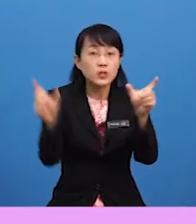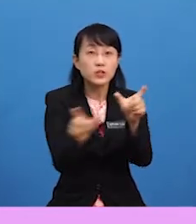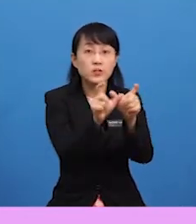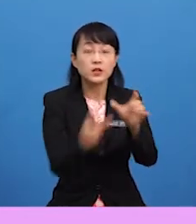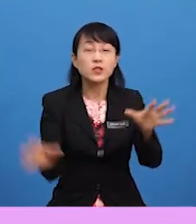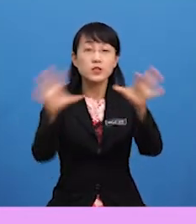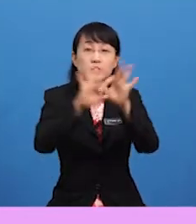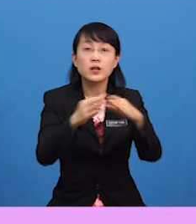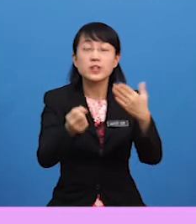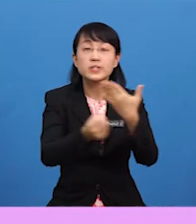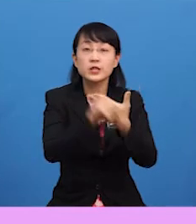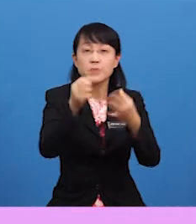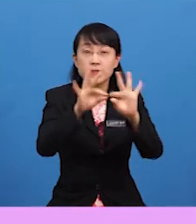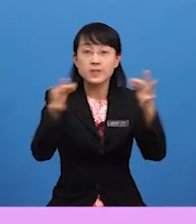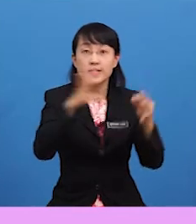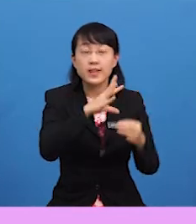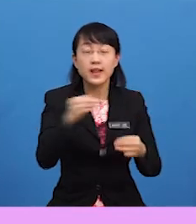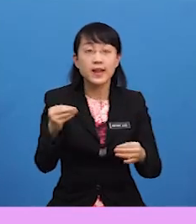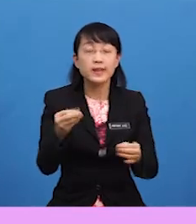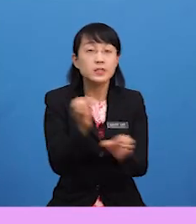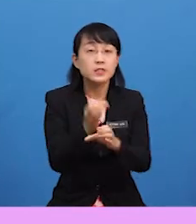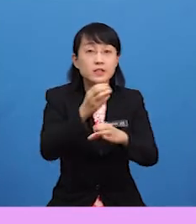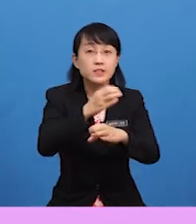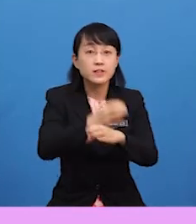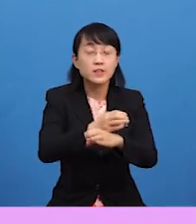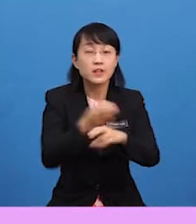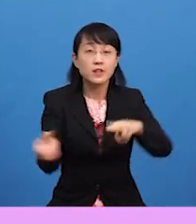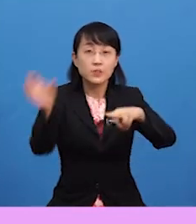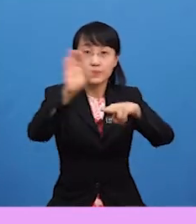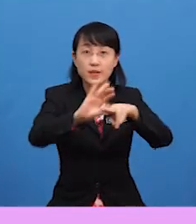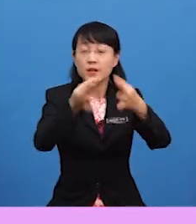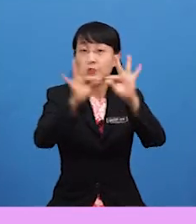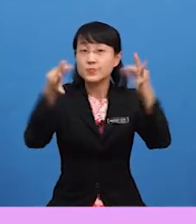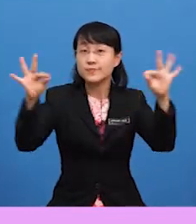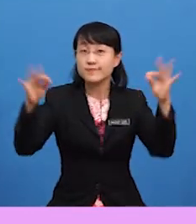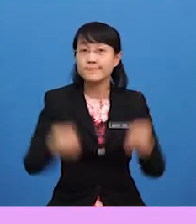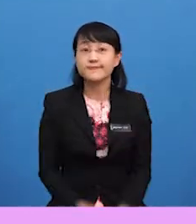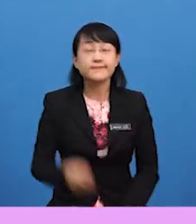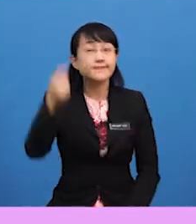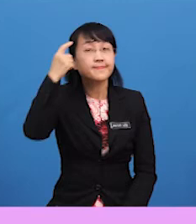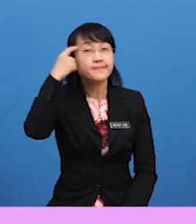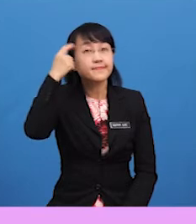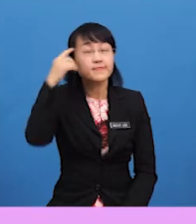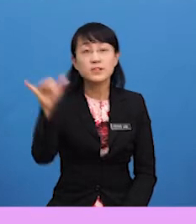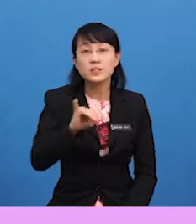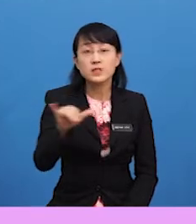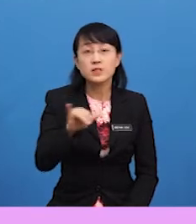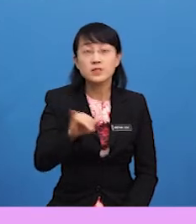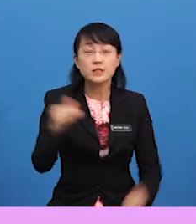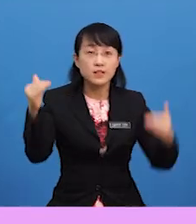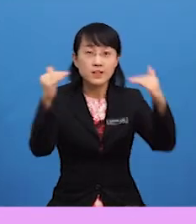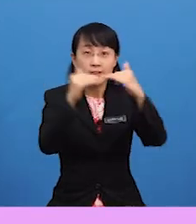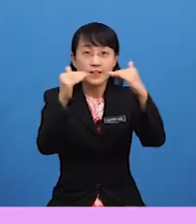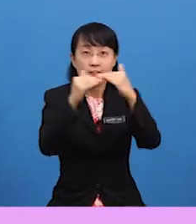join simple sentences and create compound sentences. Think of it like an equation